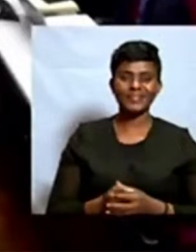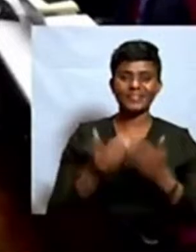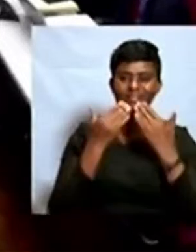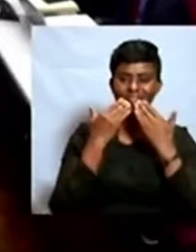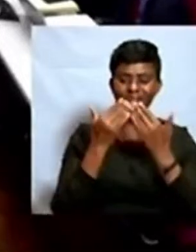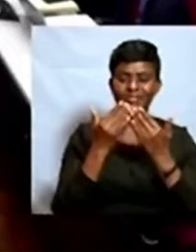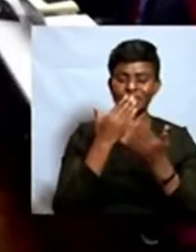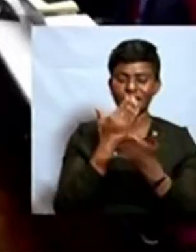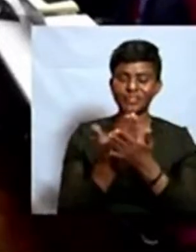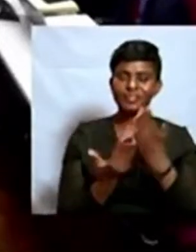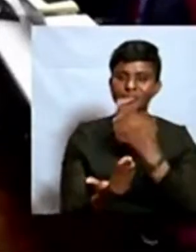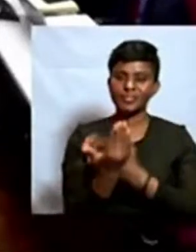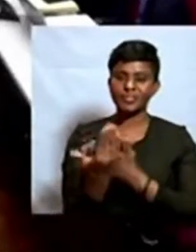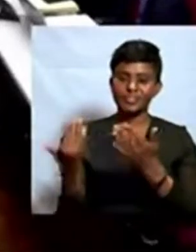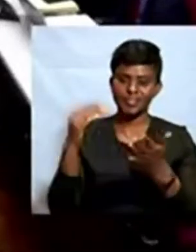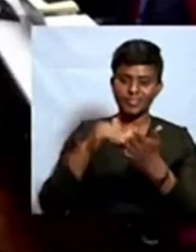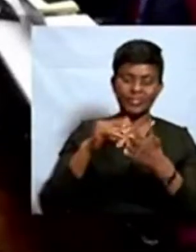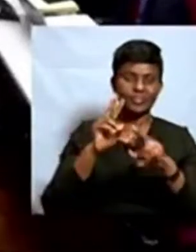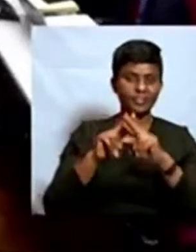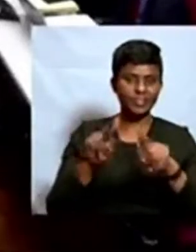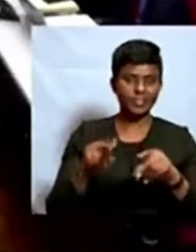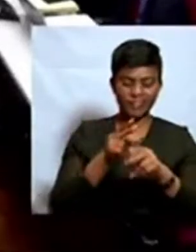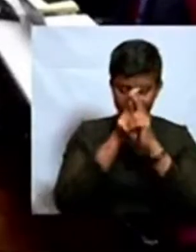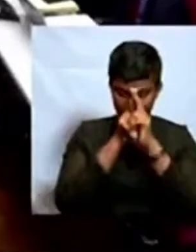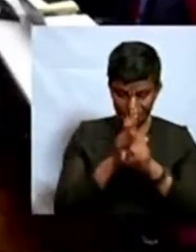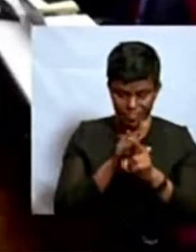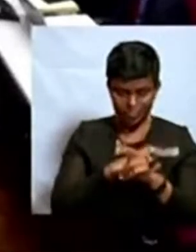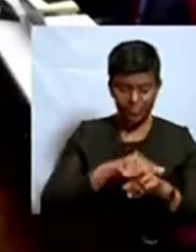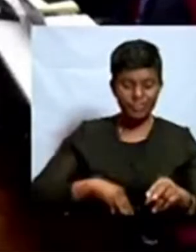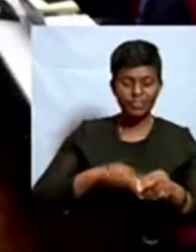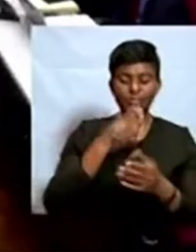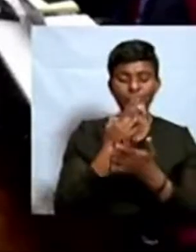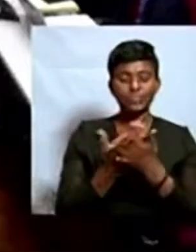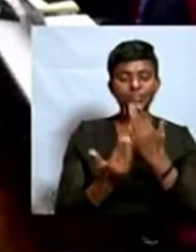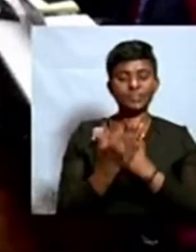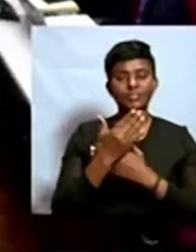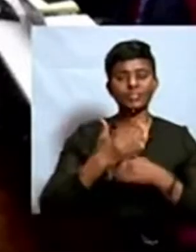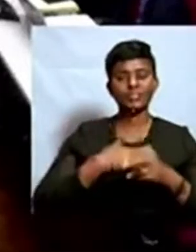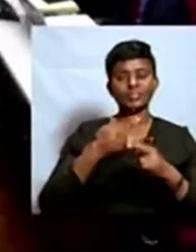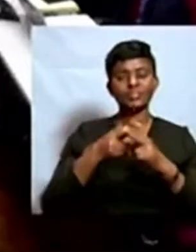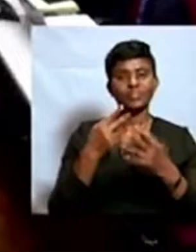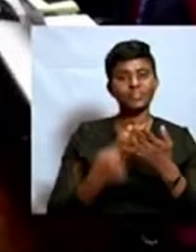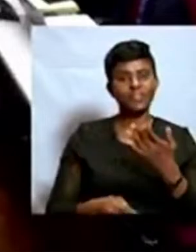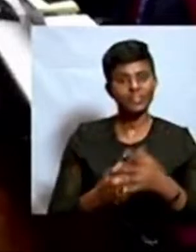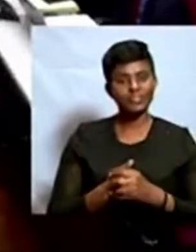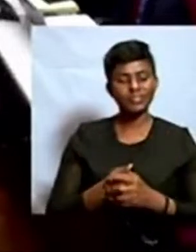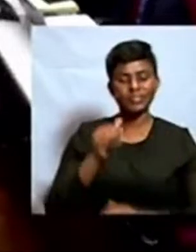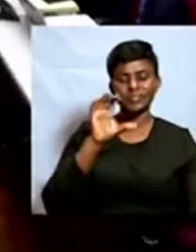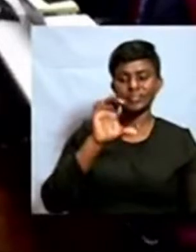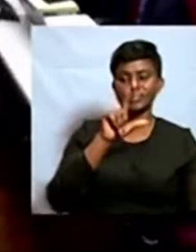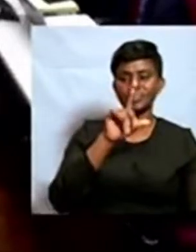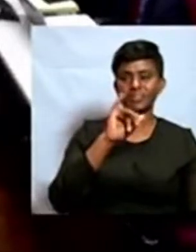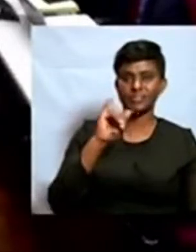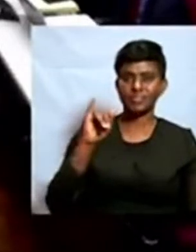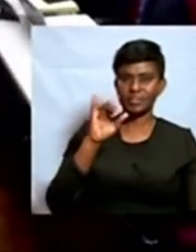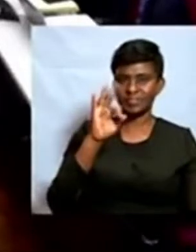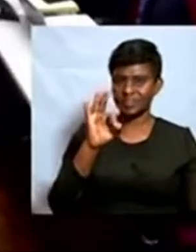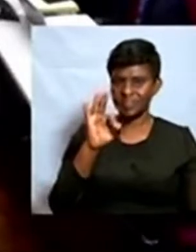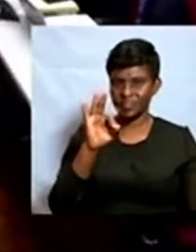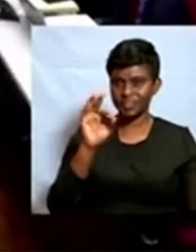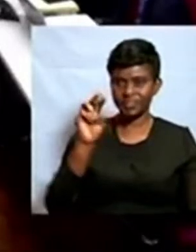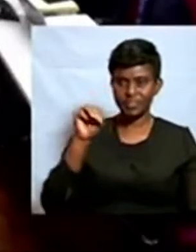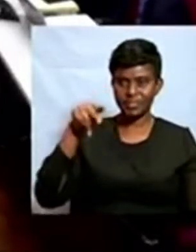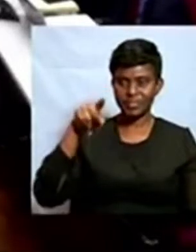Thank you, and good morning once more, Chair, and good morning, honorable members. My name's Cliff Mpundu, Member